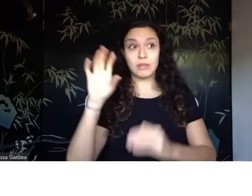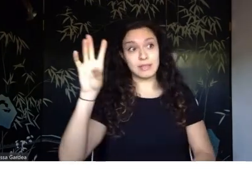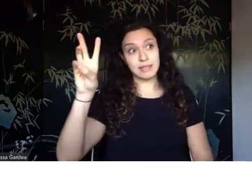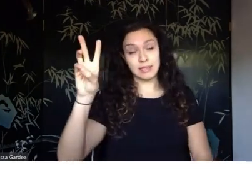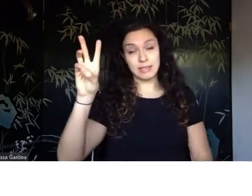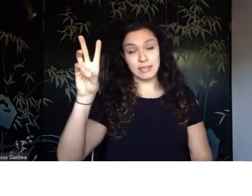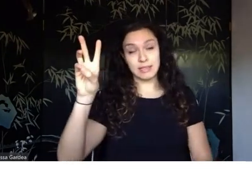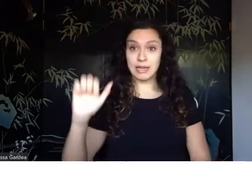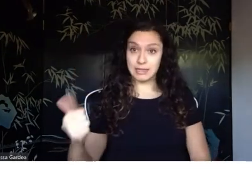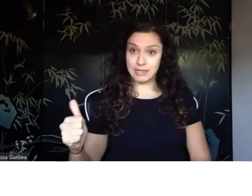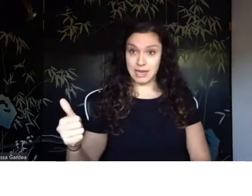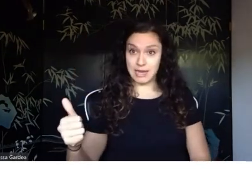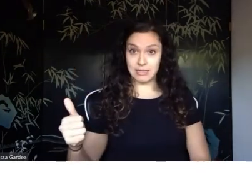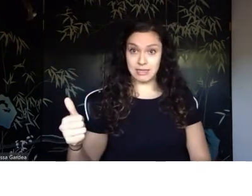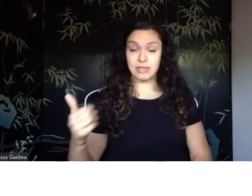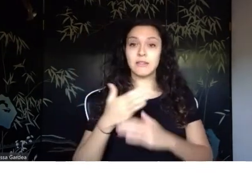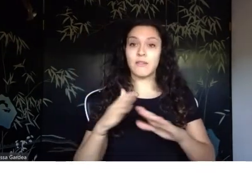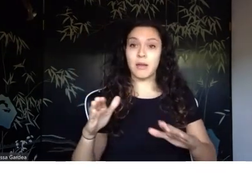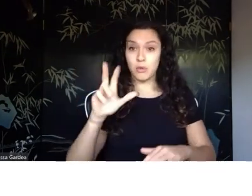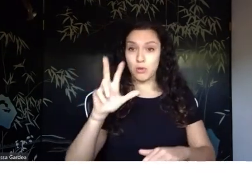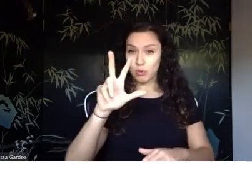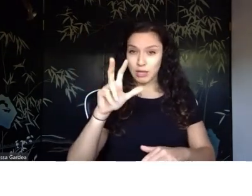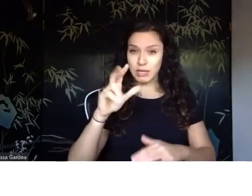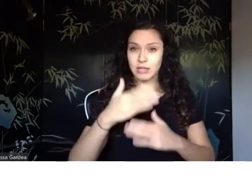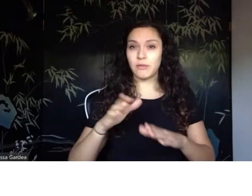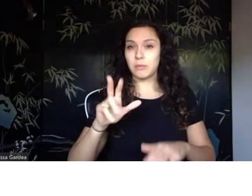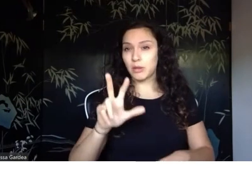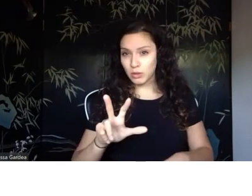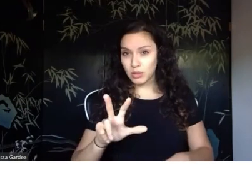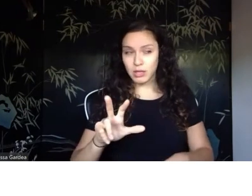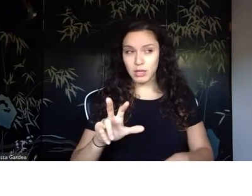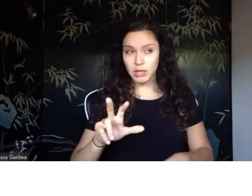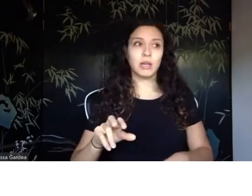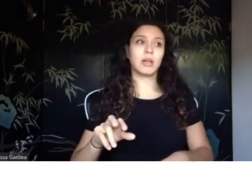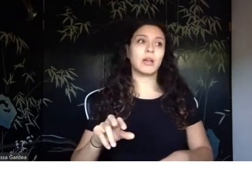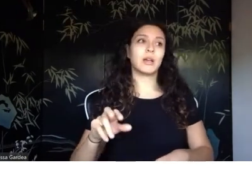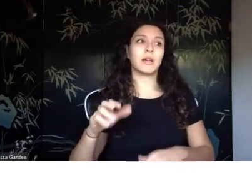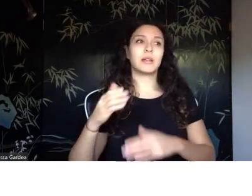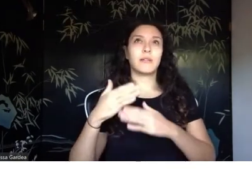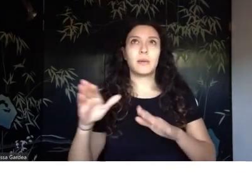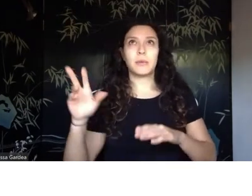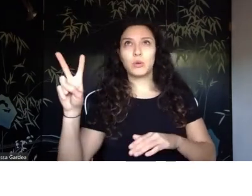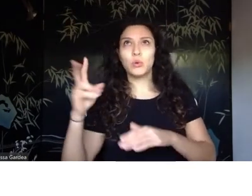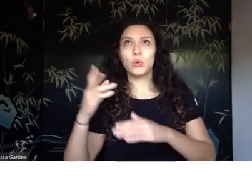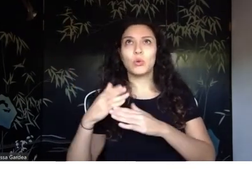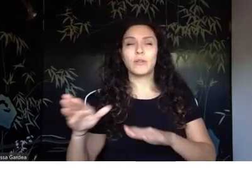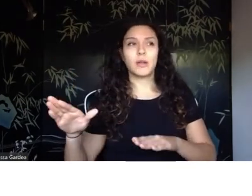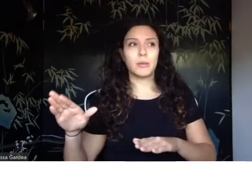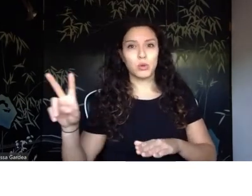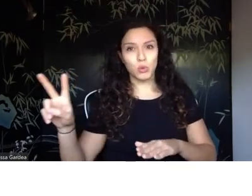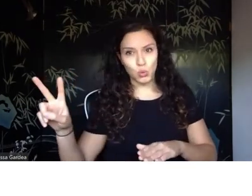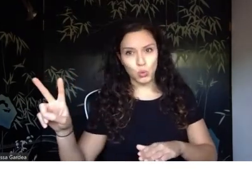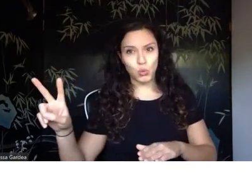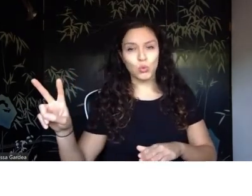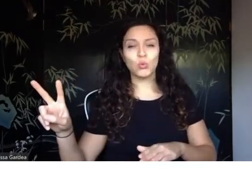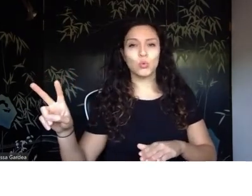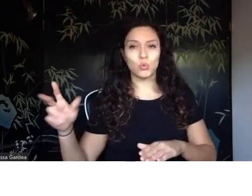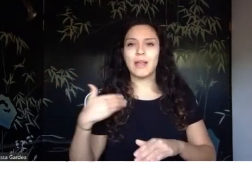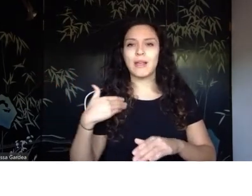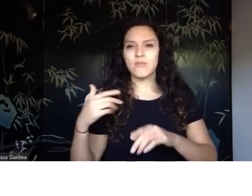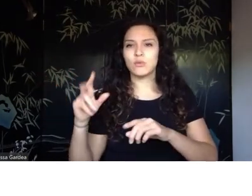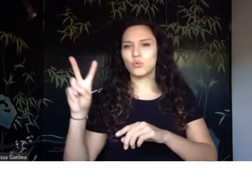work, 9 out of 15 equals 6 out of 10. Okay, divide by 3, divide by